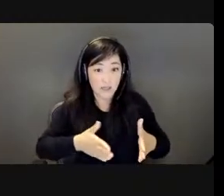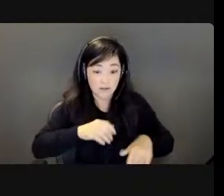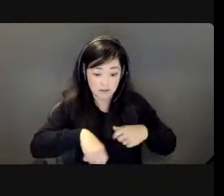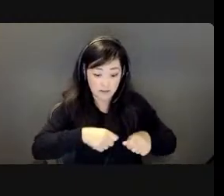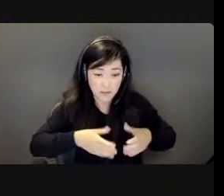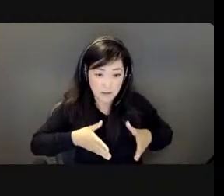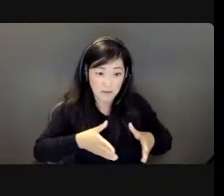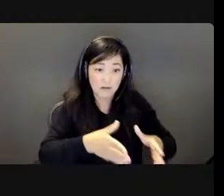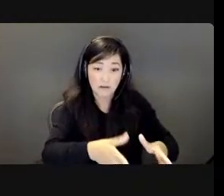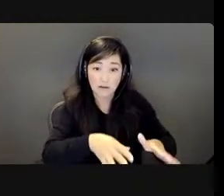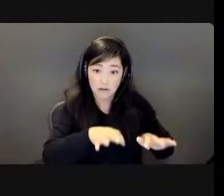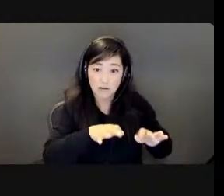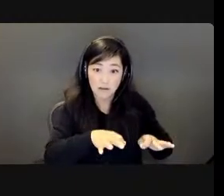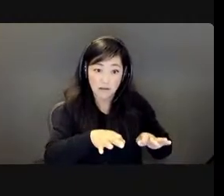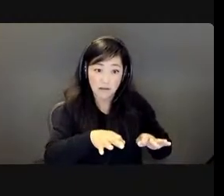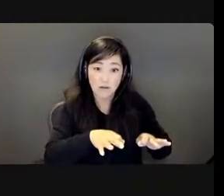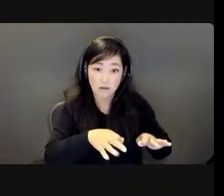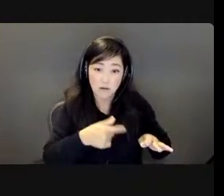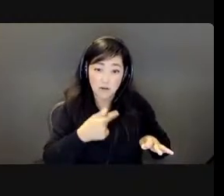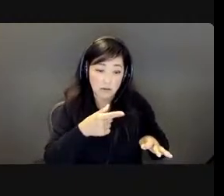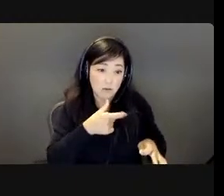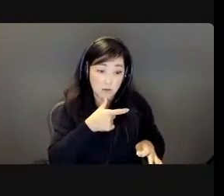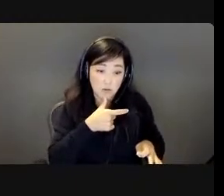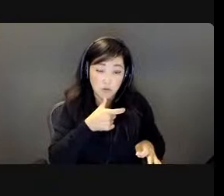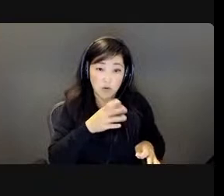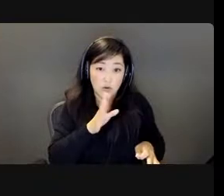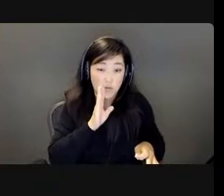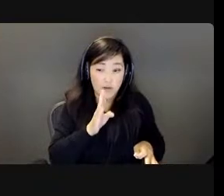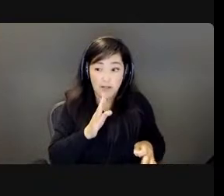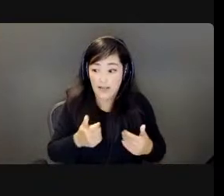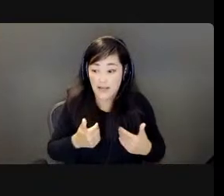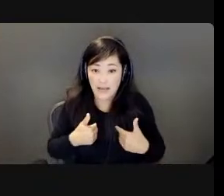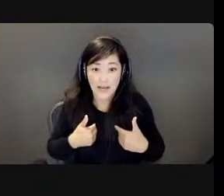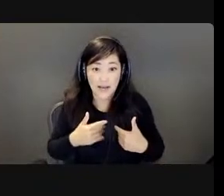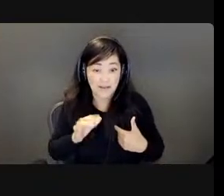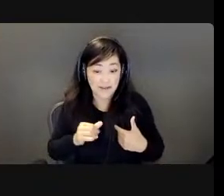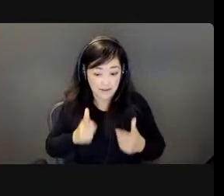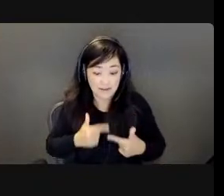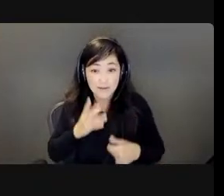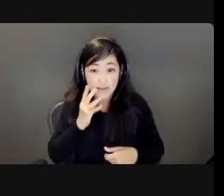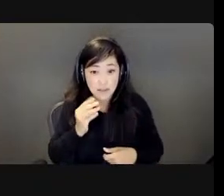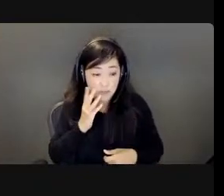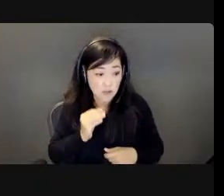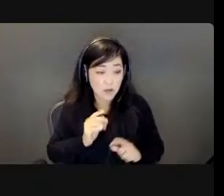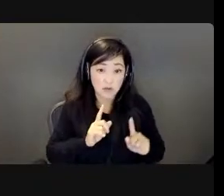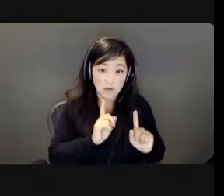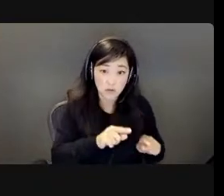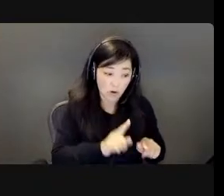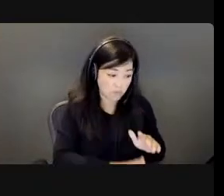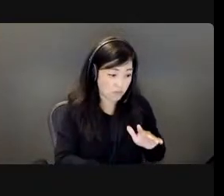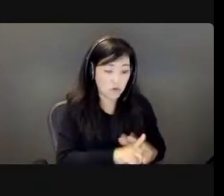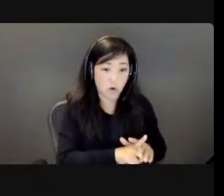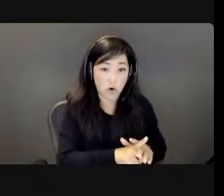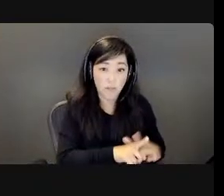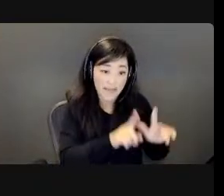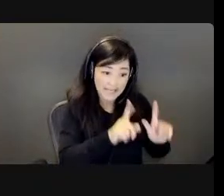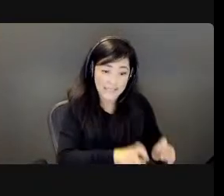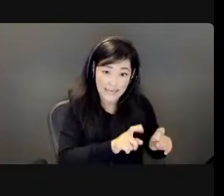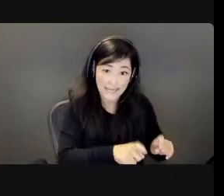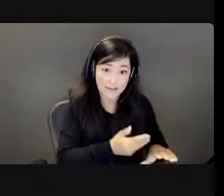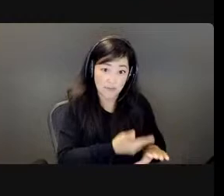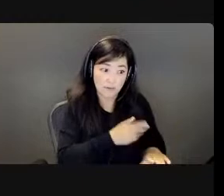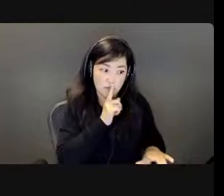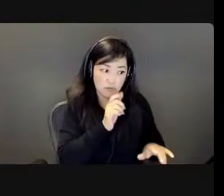are getting that experience and getting that lived experience to get out there and help out. And so I think that's great when it does happen. I